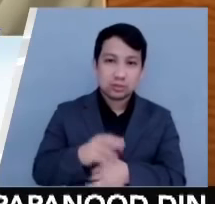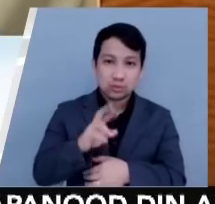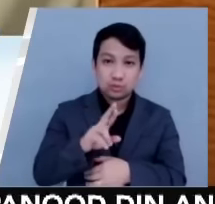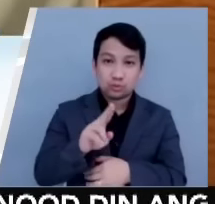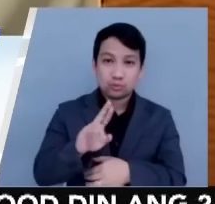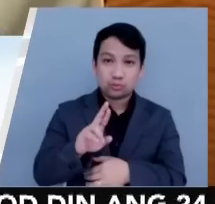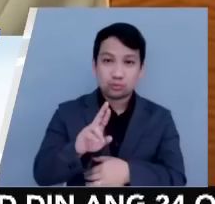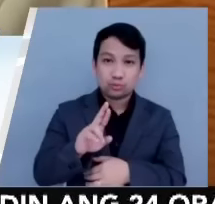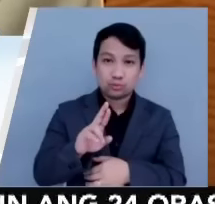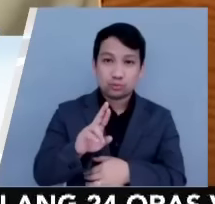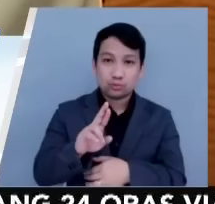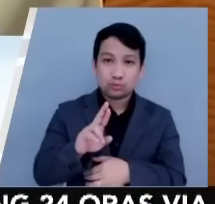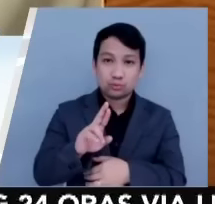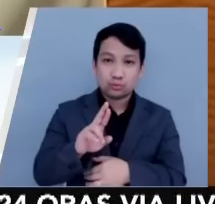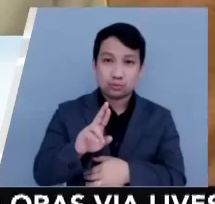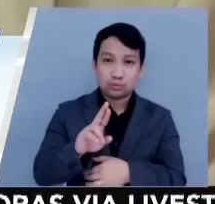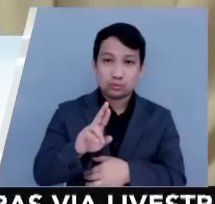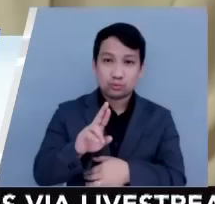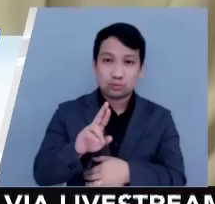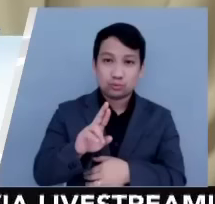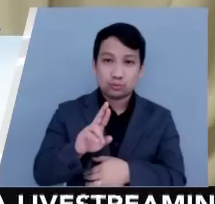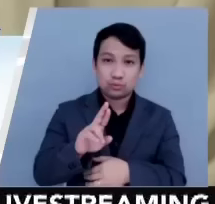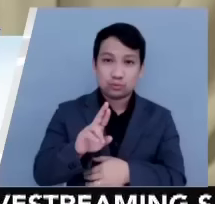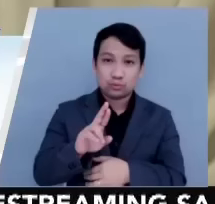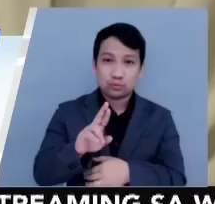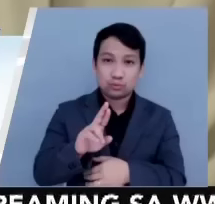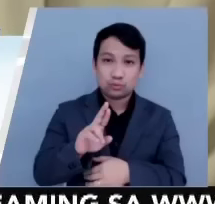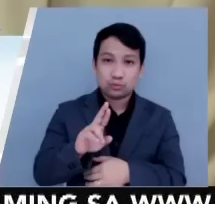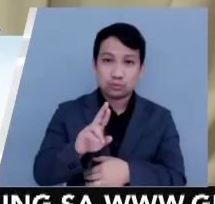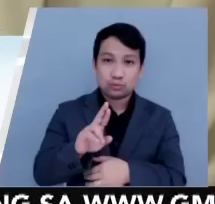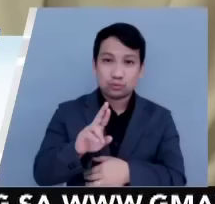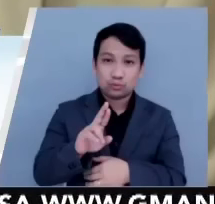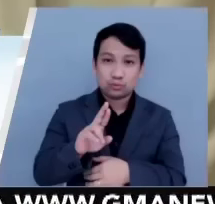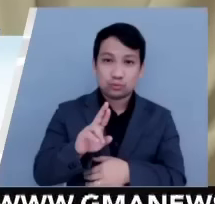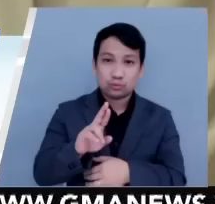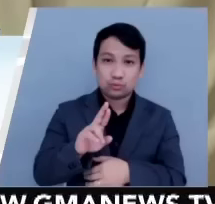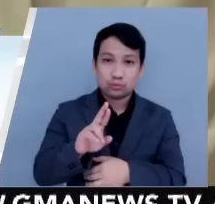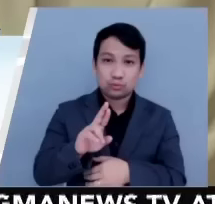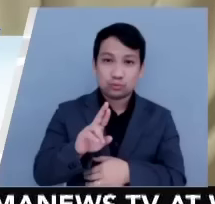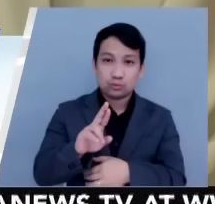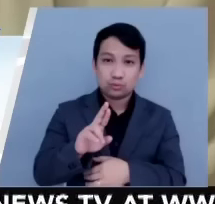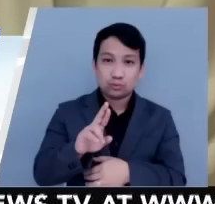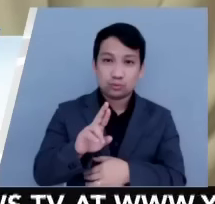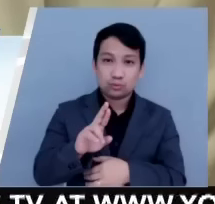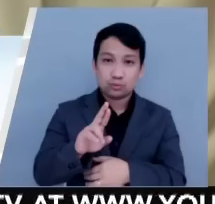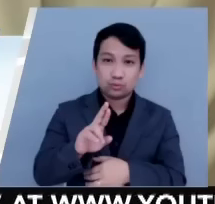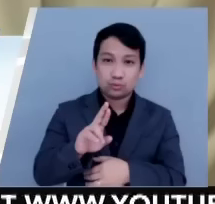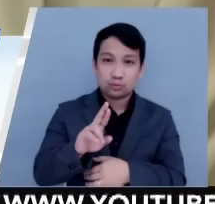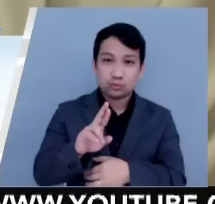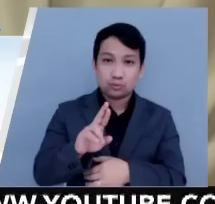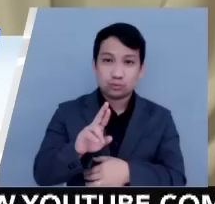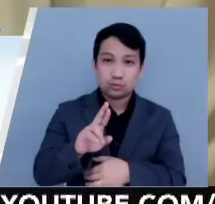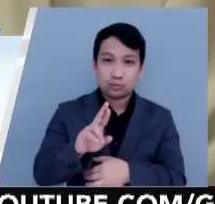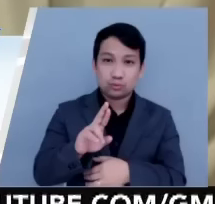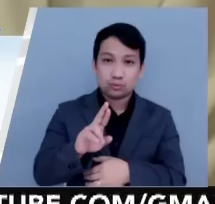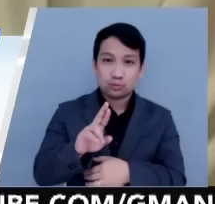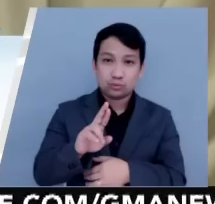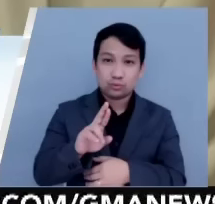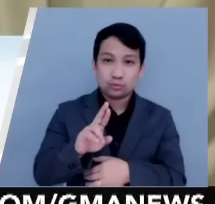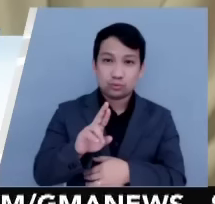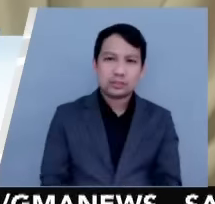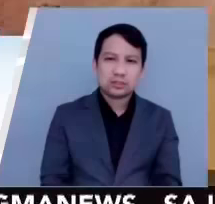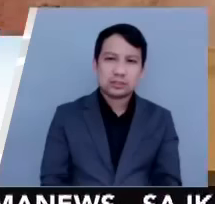didn't have a same scene, so if I have a chance, I want to work with him soon. And also the